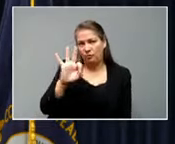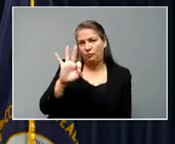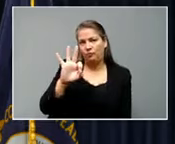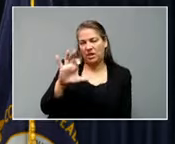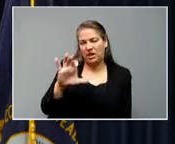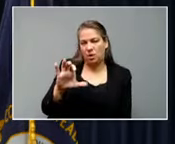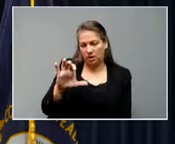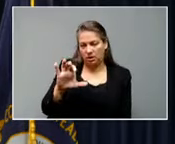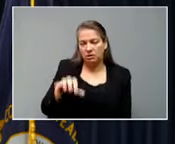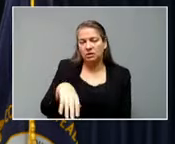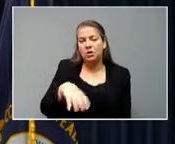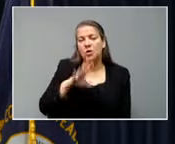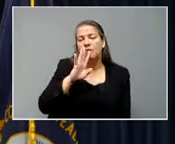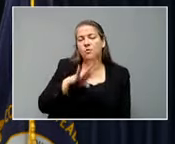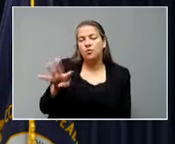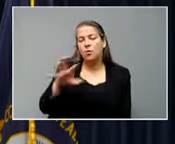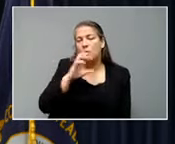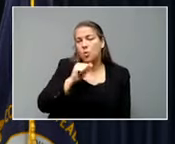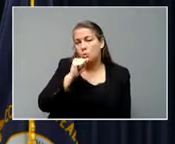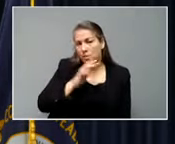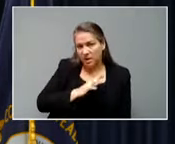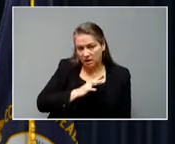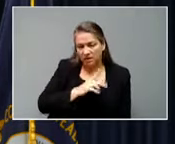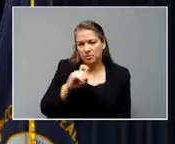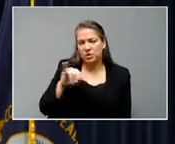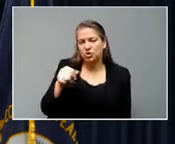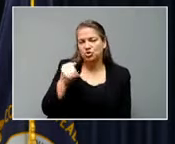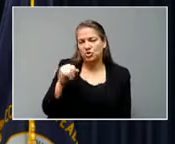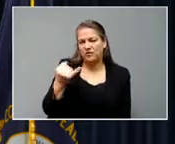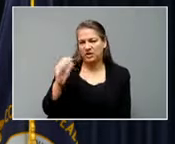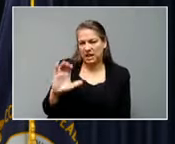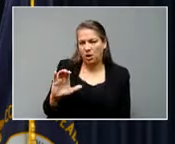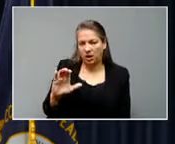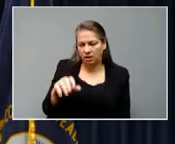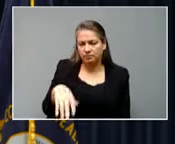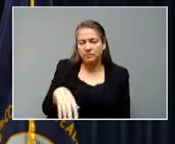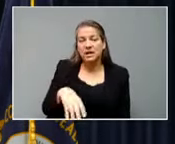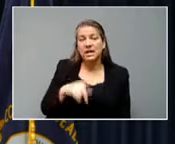and a 44-year-old woman from Jefferson County. Sunday,